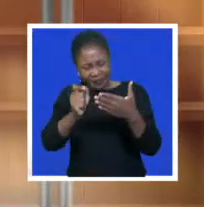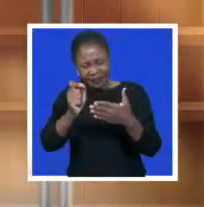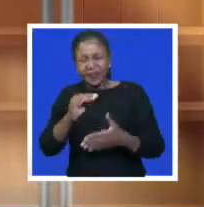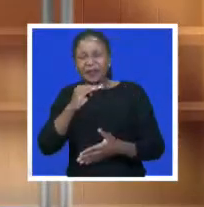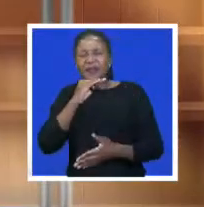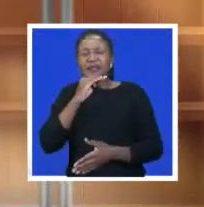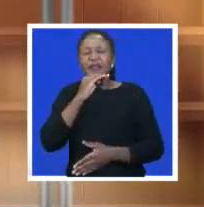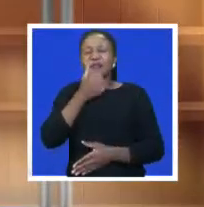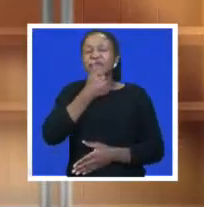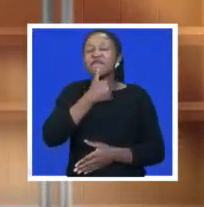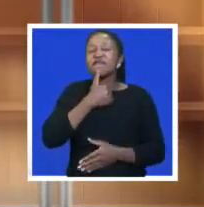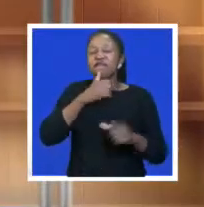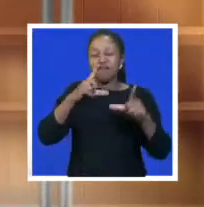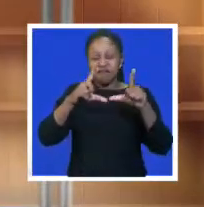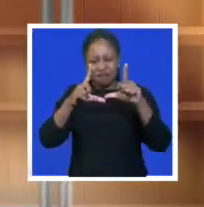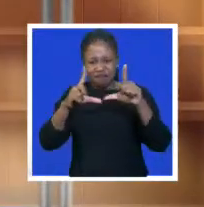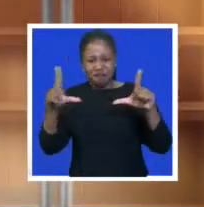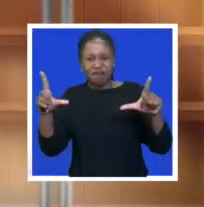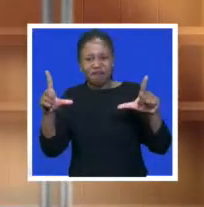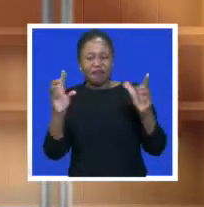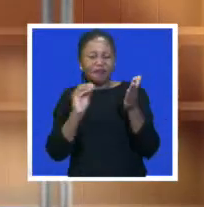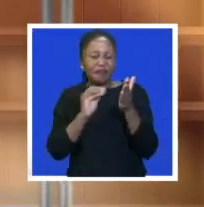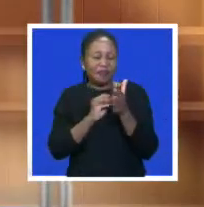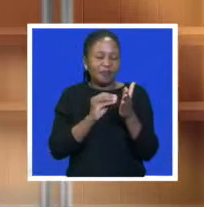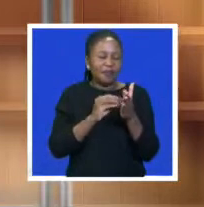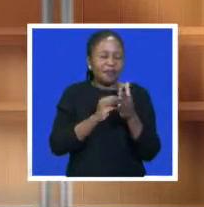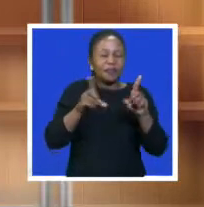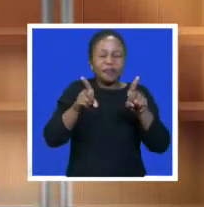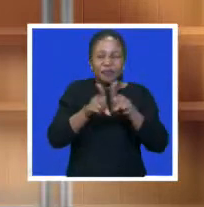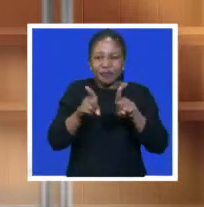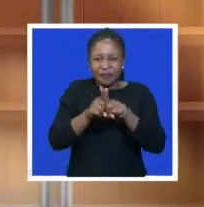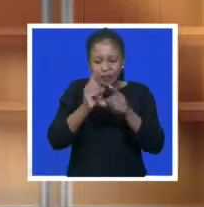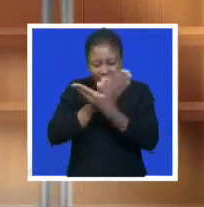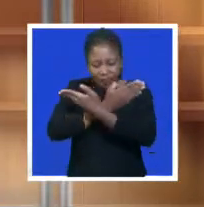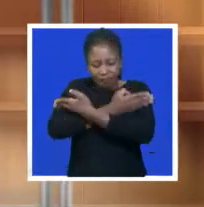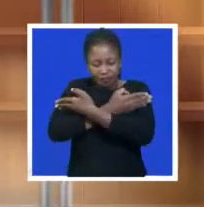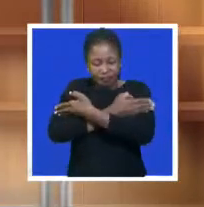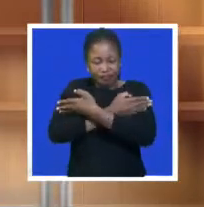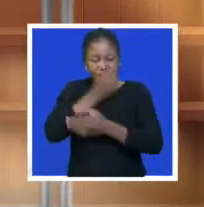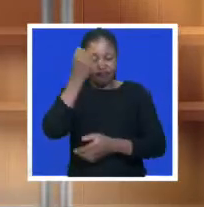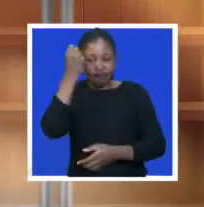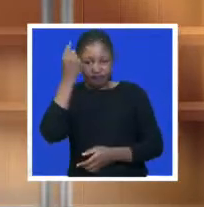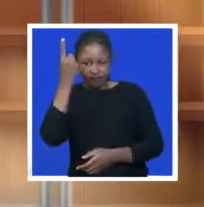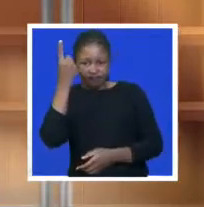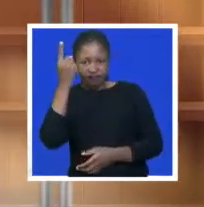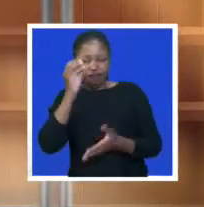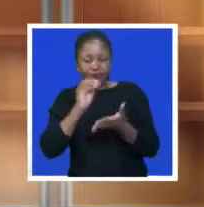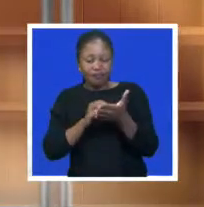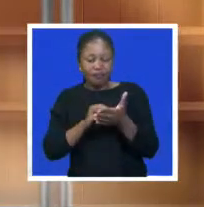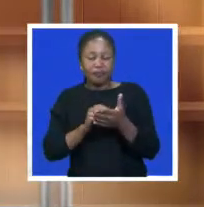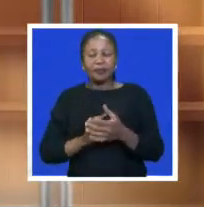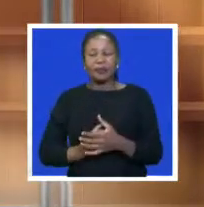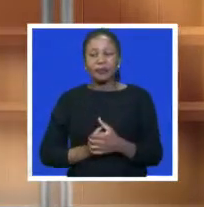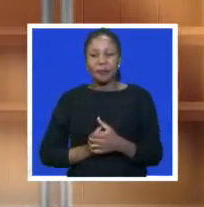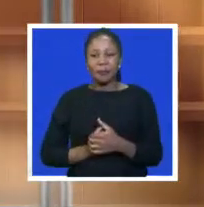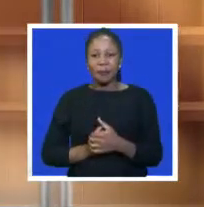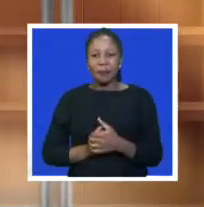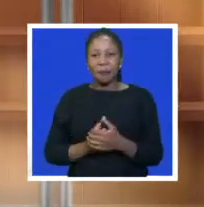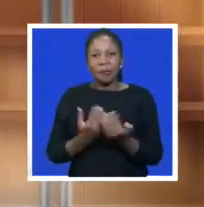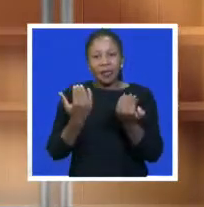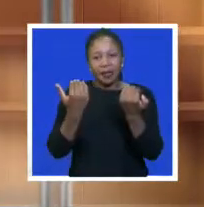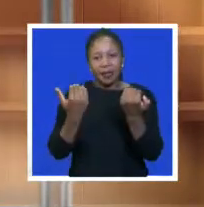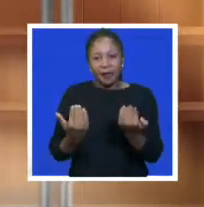also language features, which is what we talked about this afternoon. Now let us move on, learner at